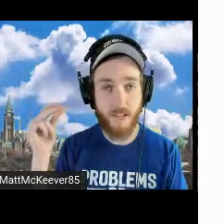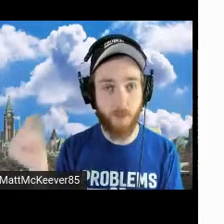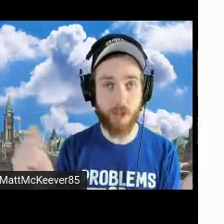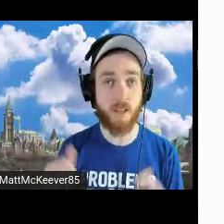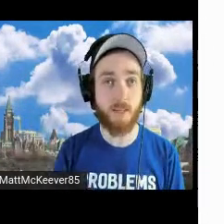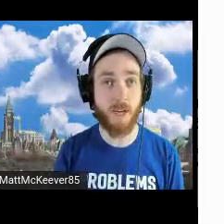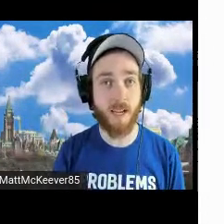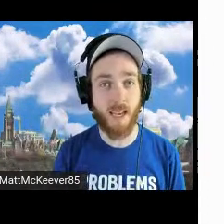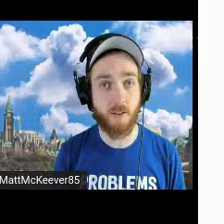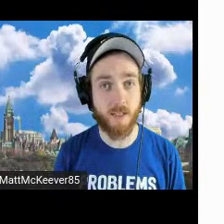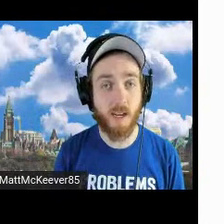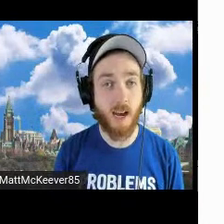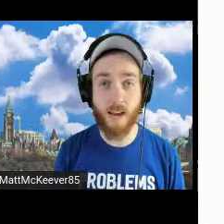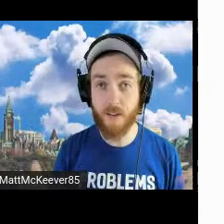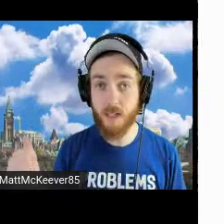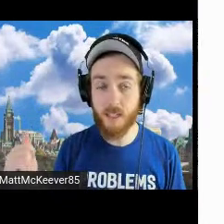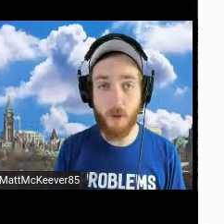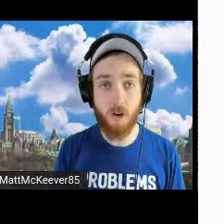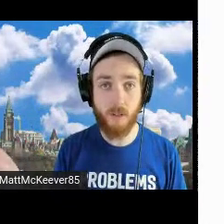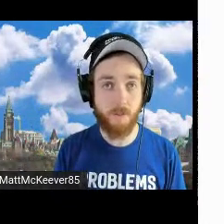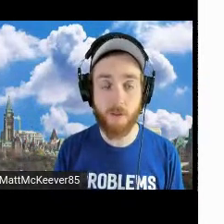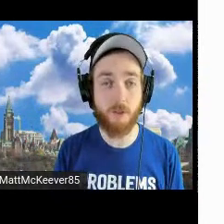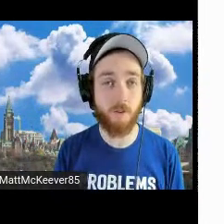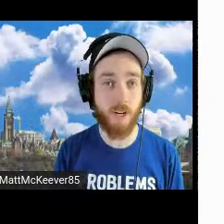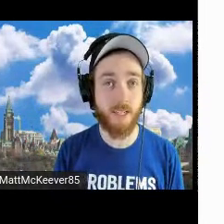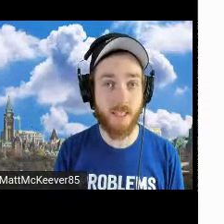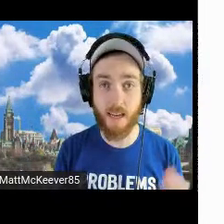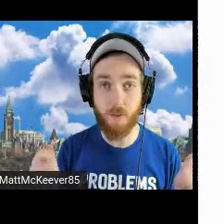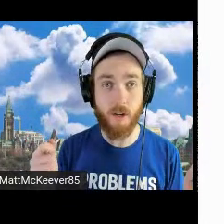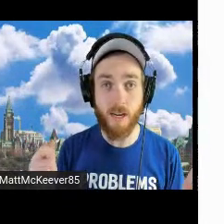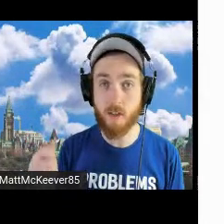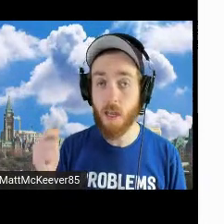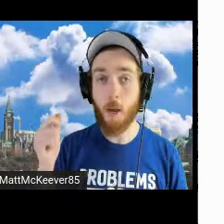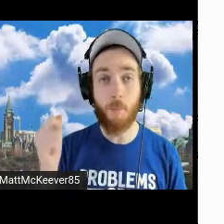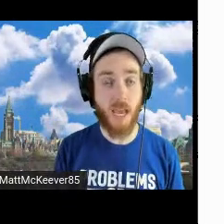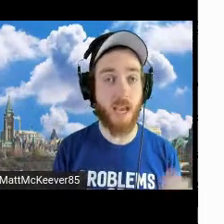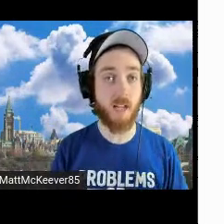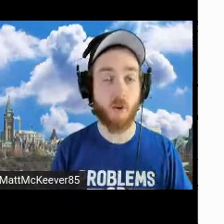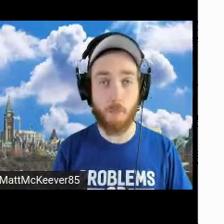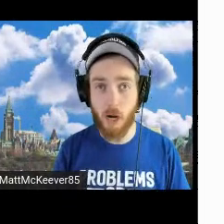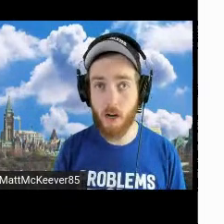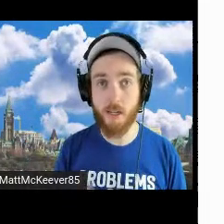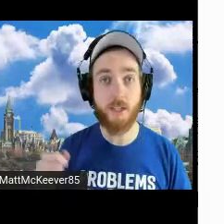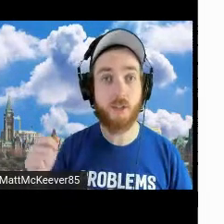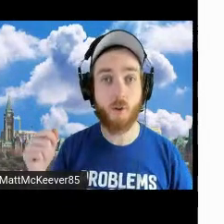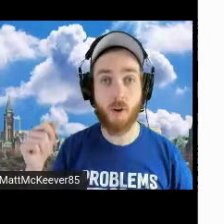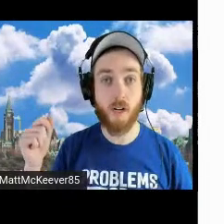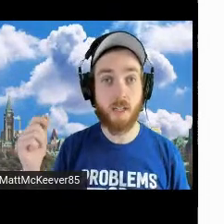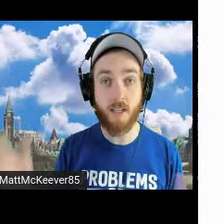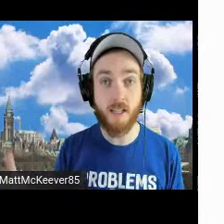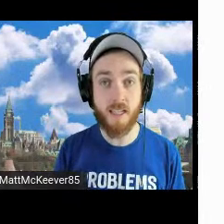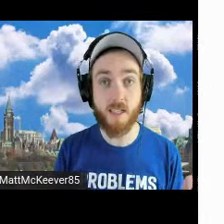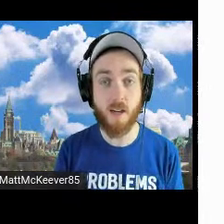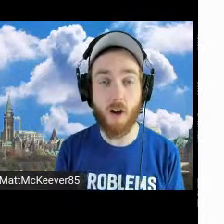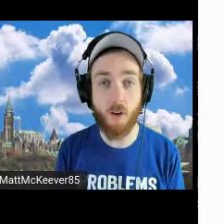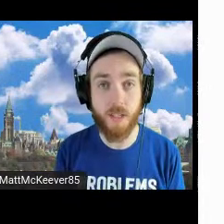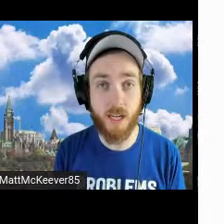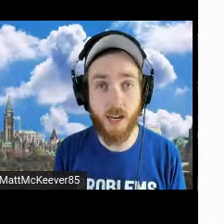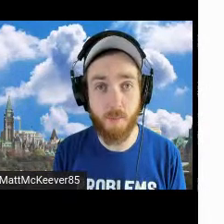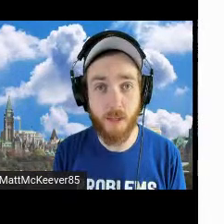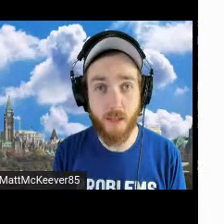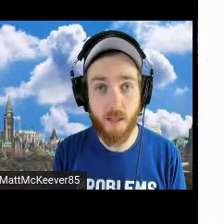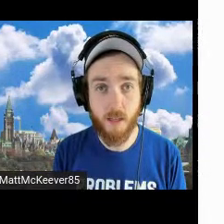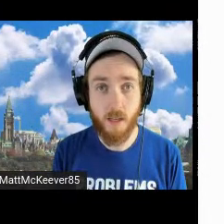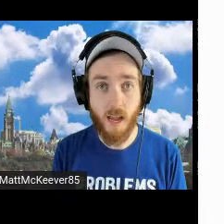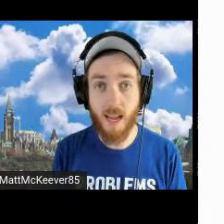and Facebook delete my accounts. I've got small influencer friends that have their accounts banned or paused or deleted all the